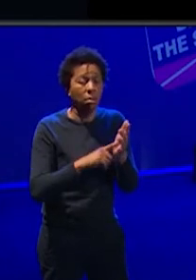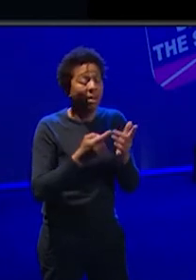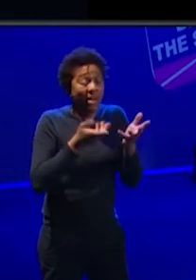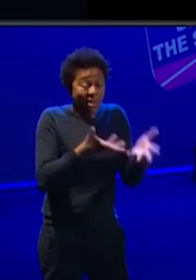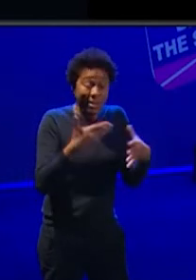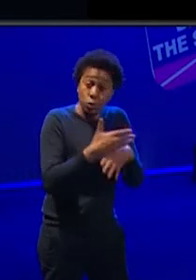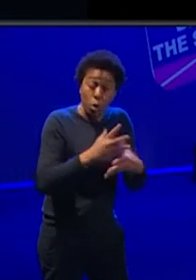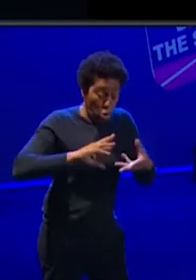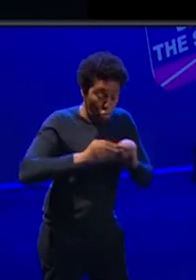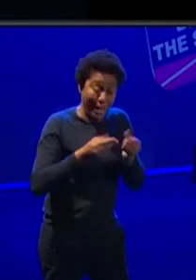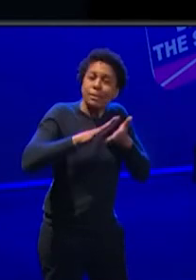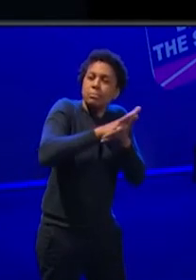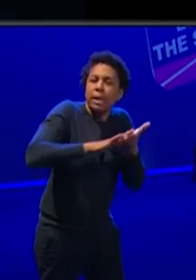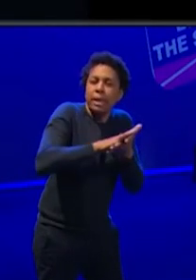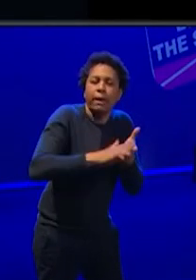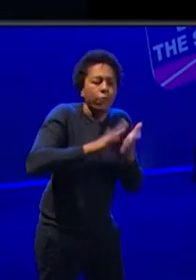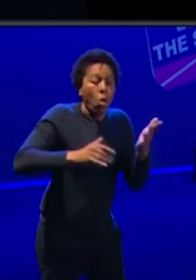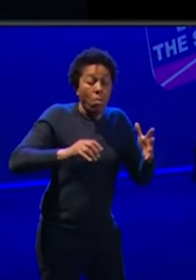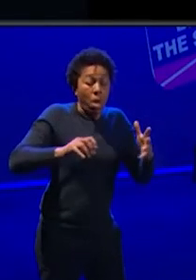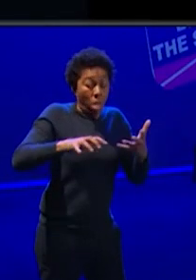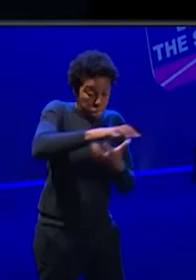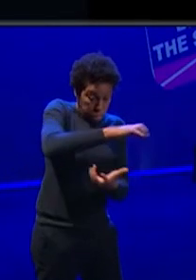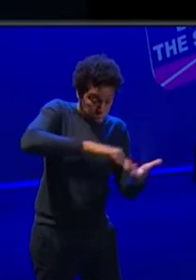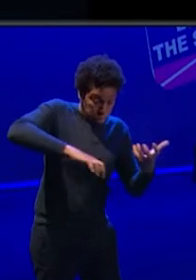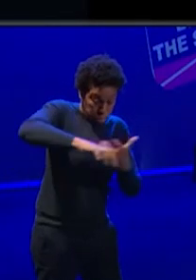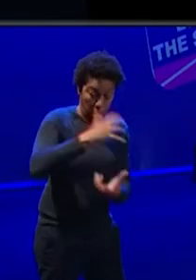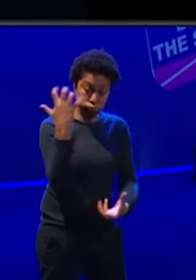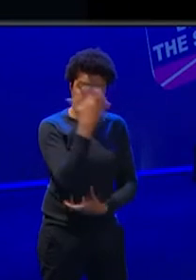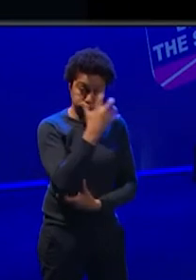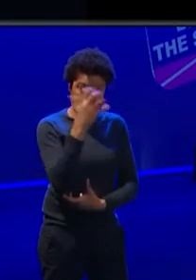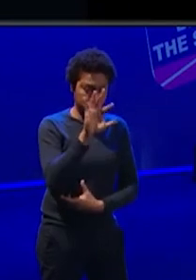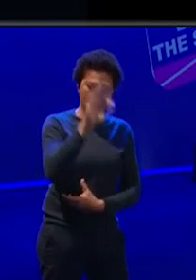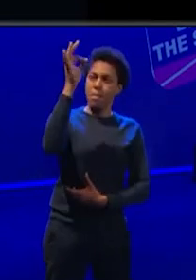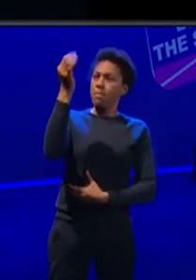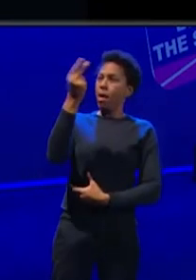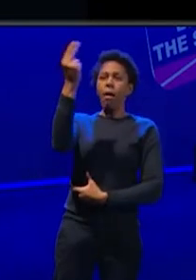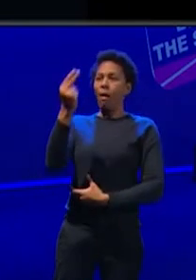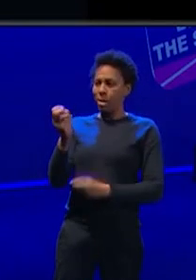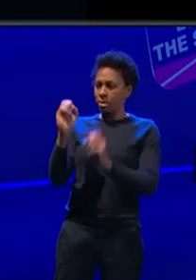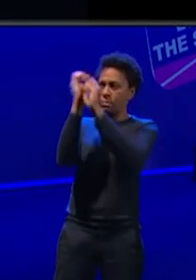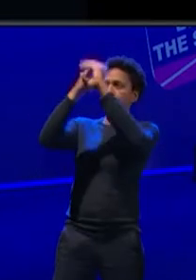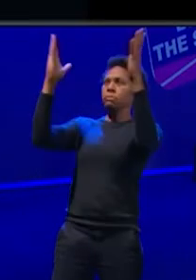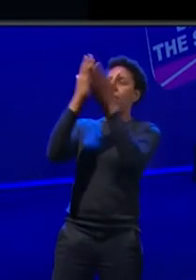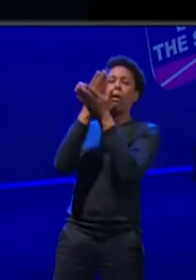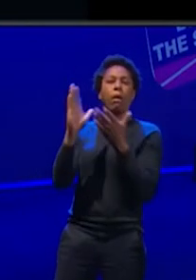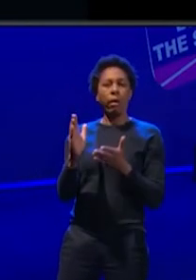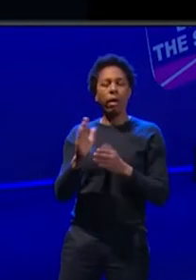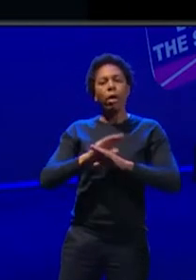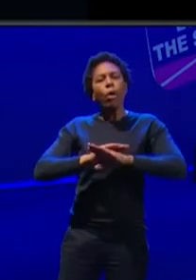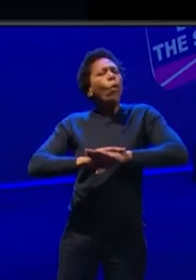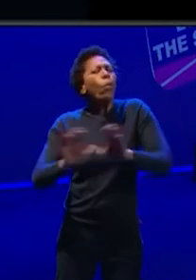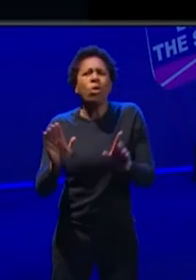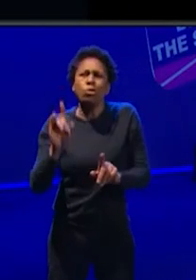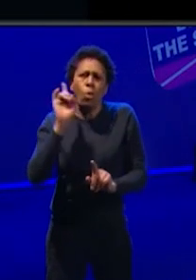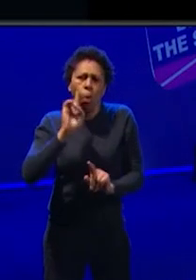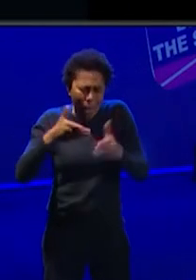The work we do makes meaning out of chaos and tragedy. We need that in order to make life worth it. Without being to name trauma,